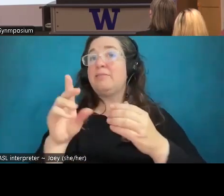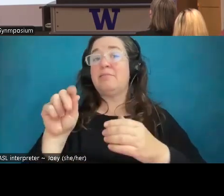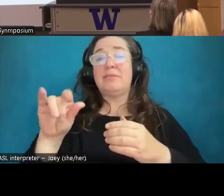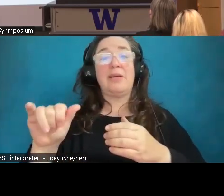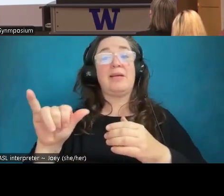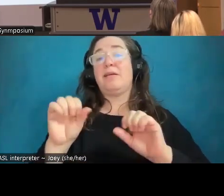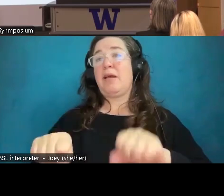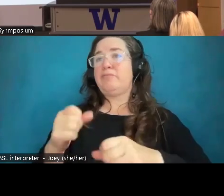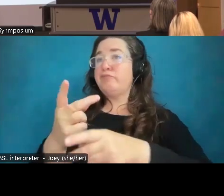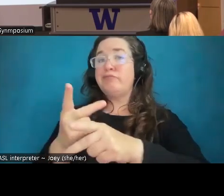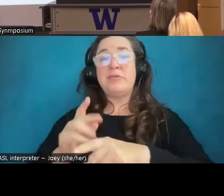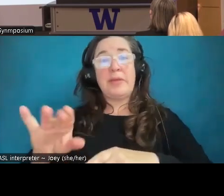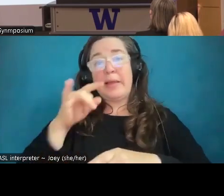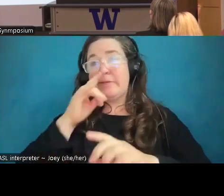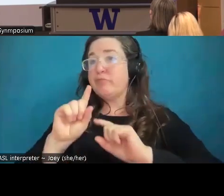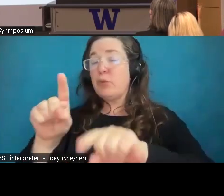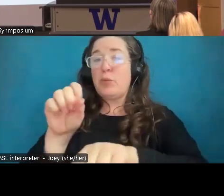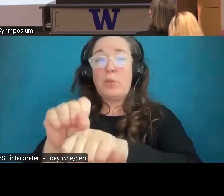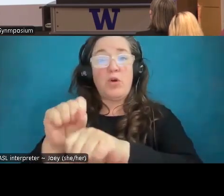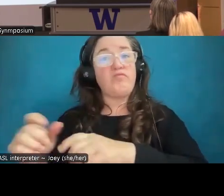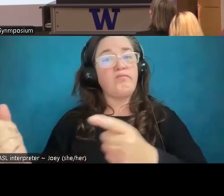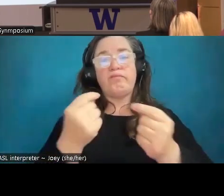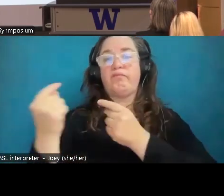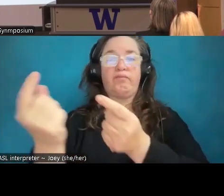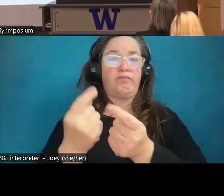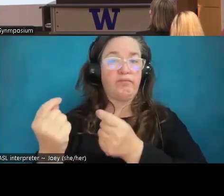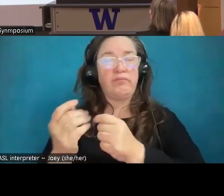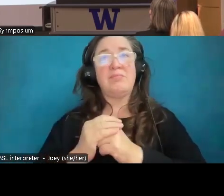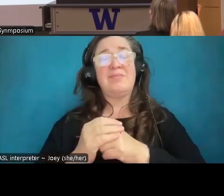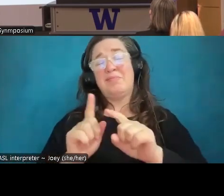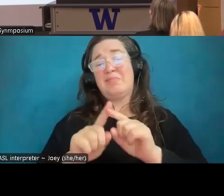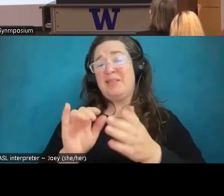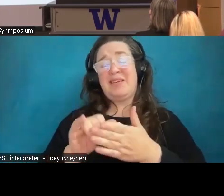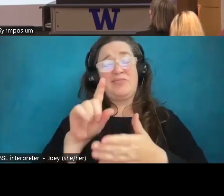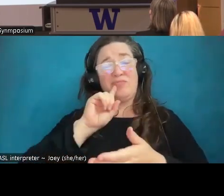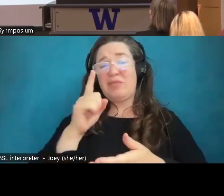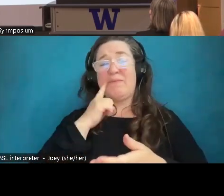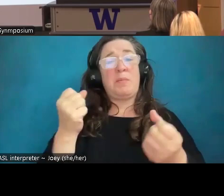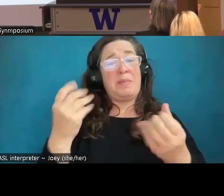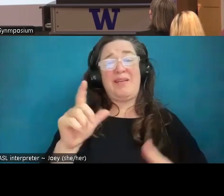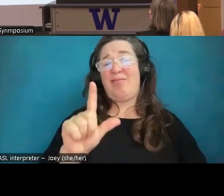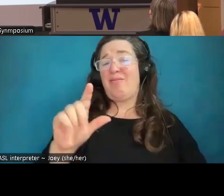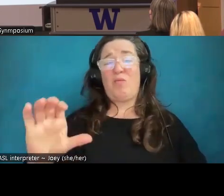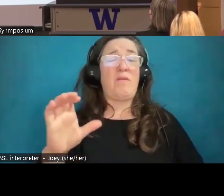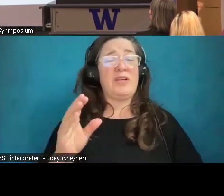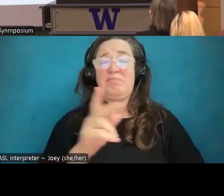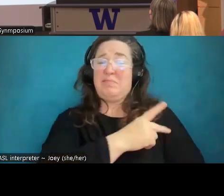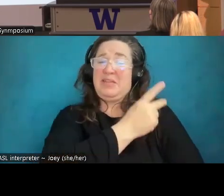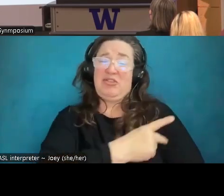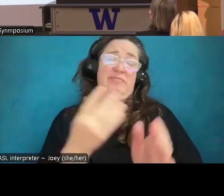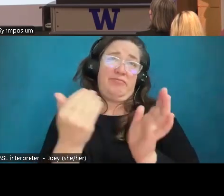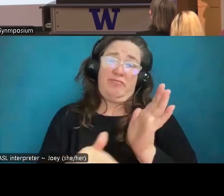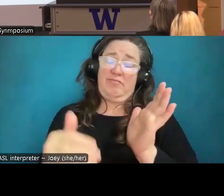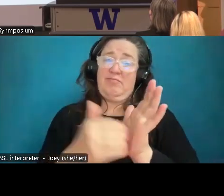very true in long COVID and is the reality for many long COVID patients because can be a relapsing and remitting